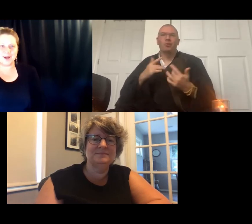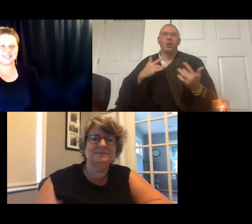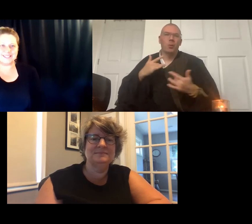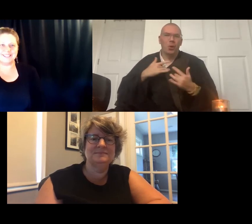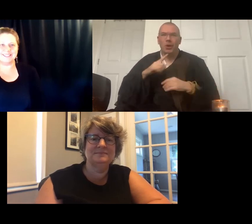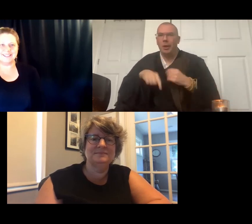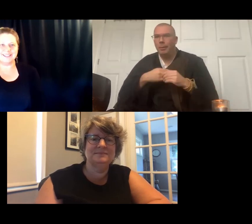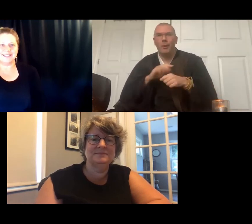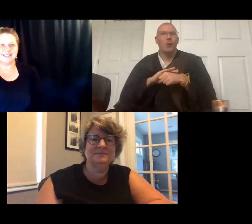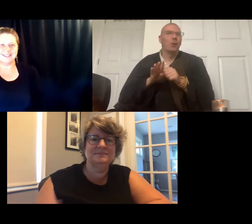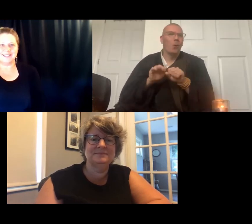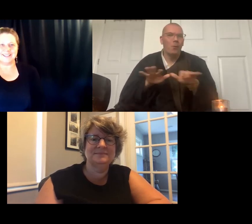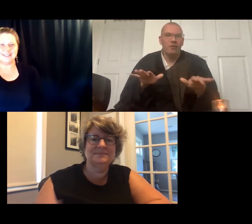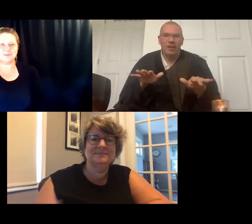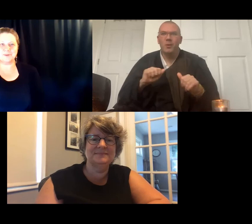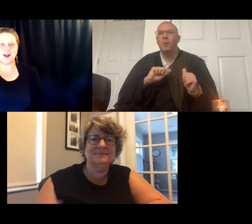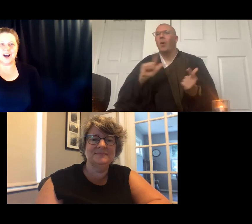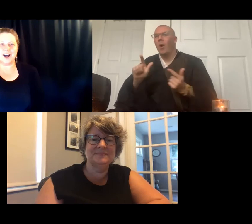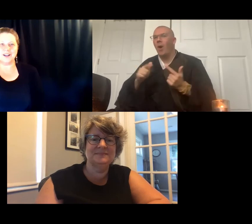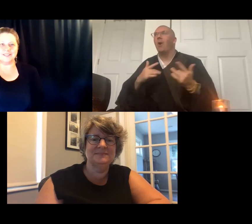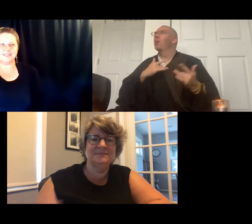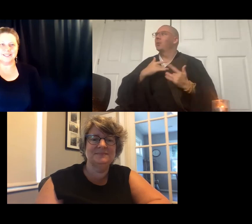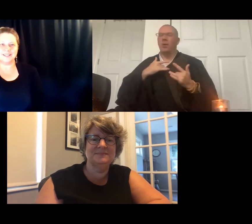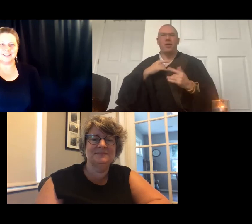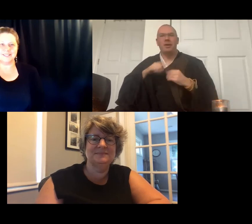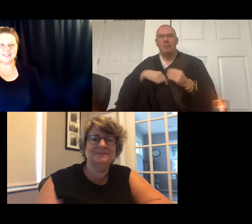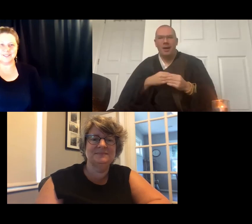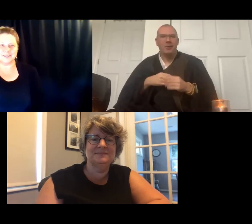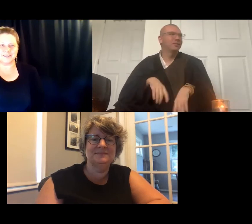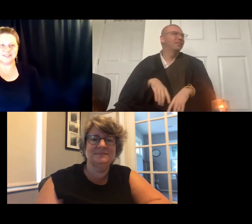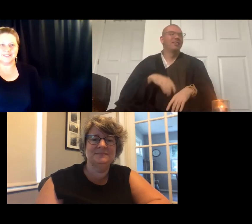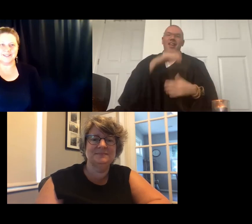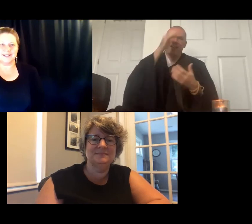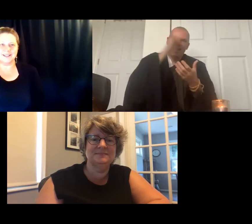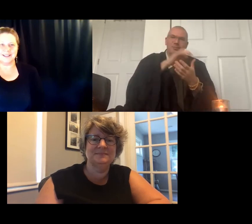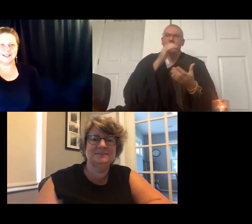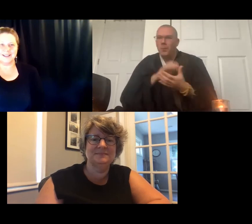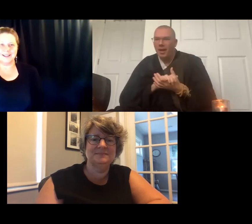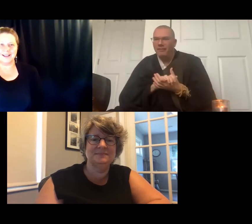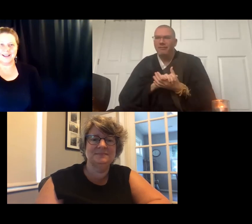cerebral palsy, is we're all concerned.